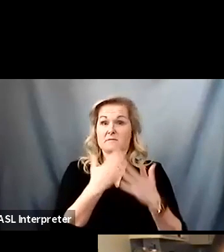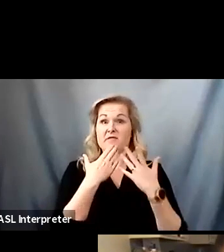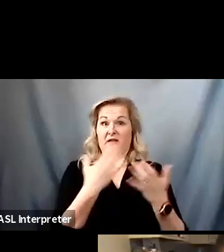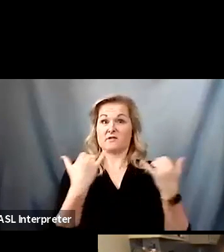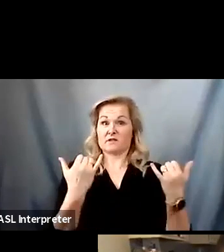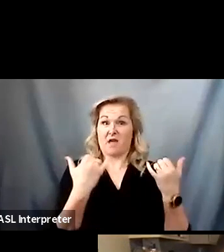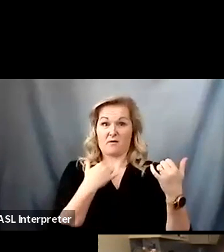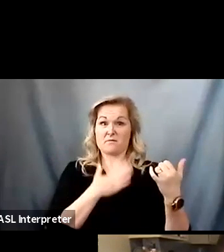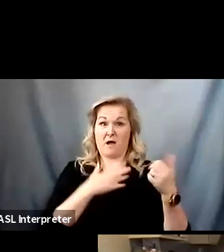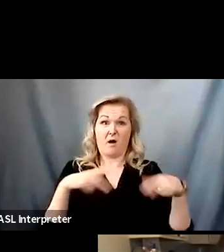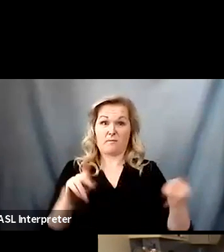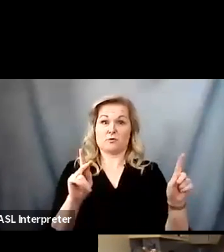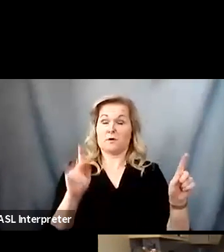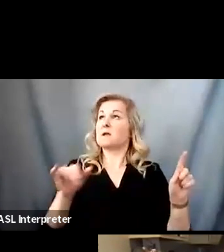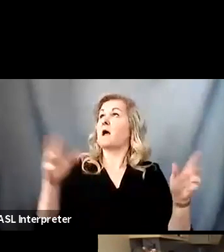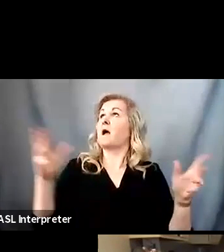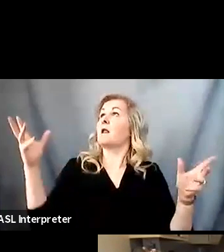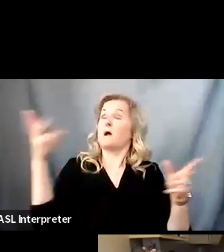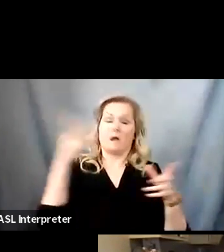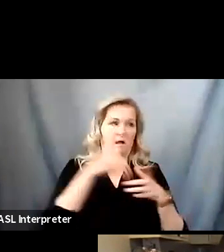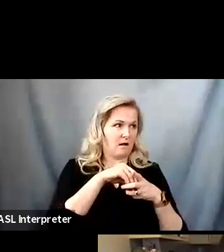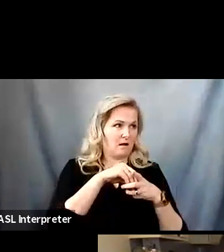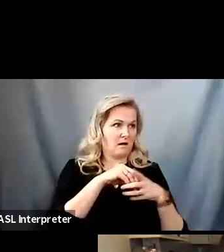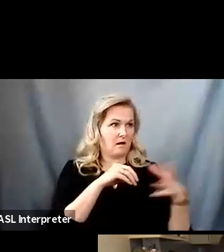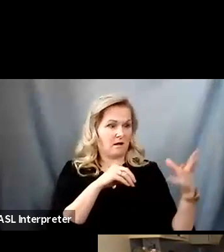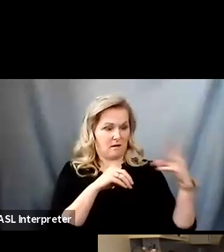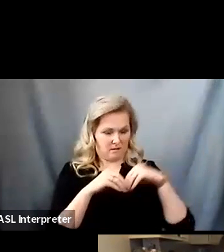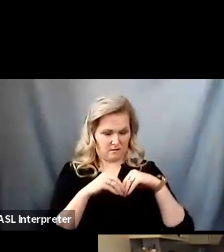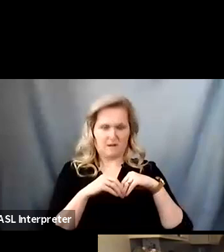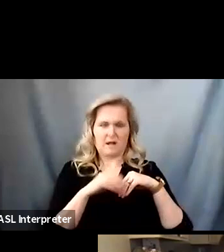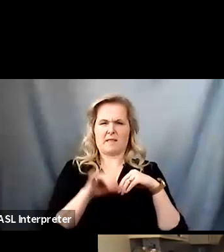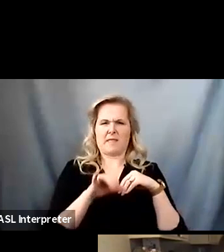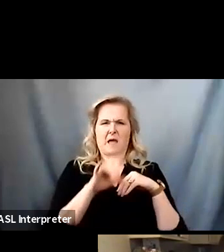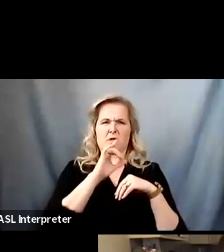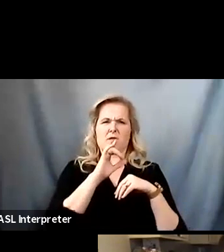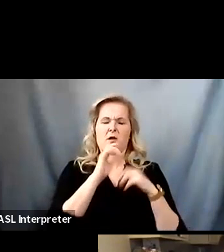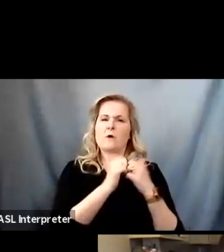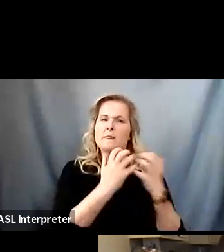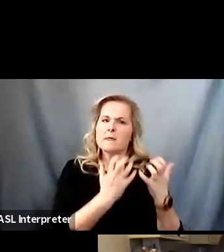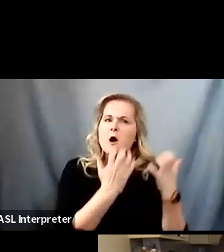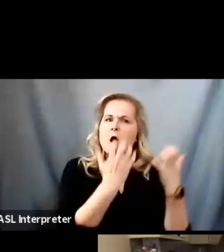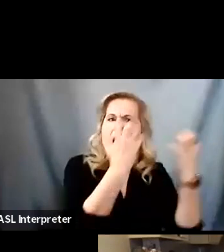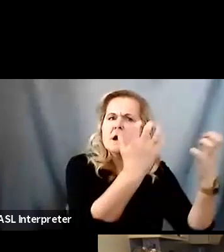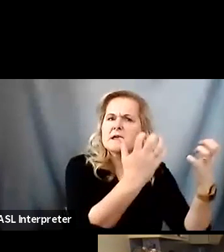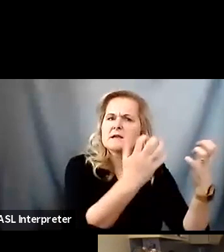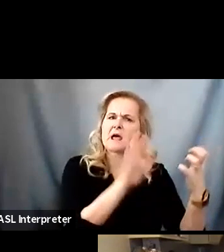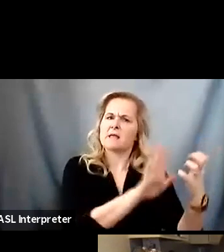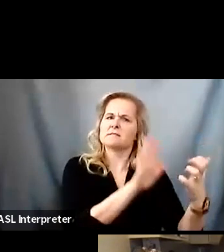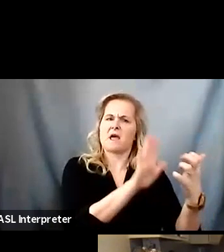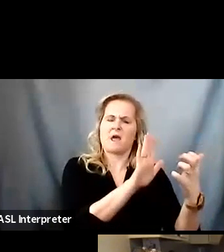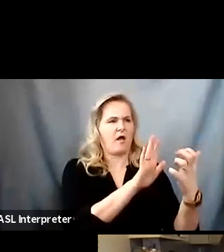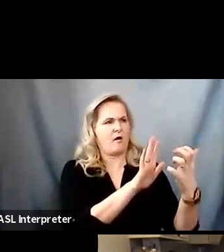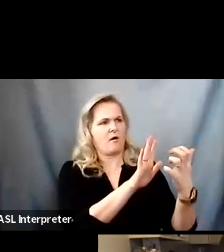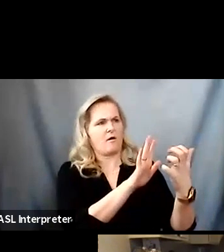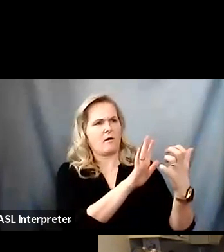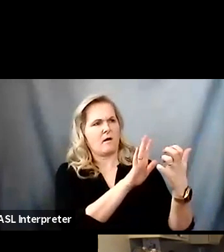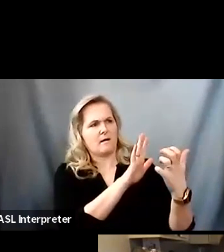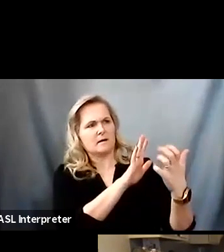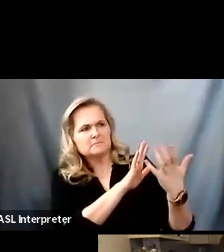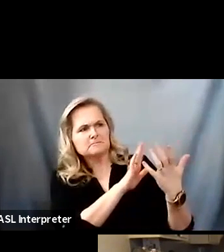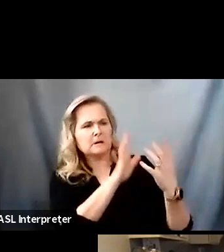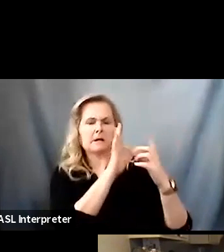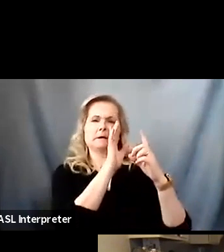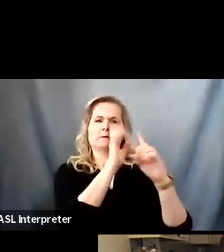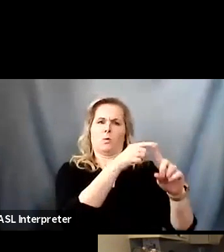to do. And I'm just really interested in where that sits with audiences, with makers. What do we expect of our audiences and our makers as